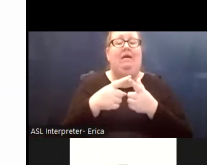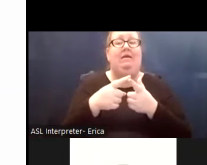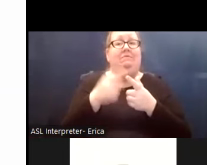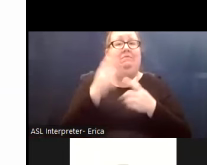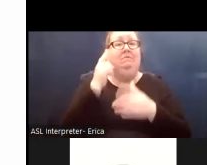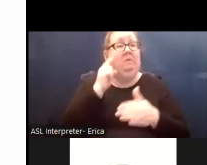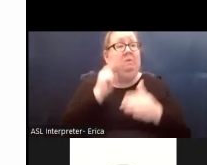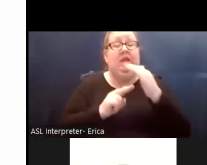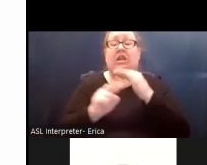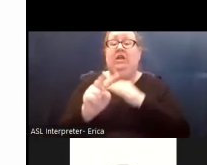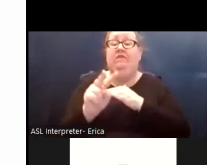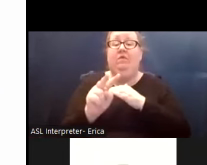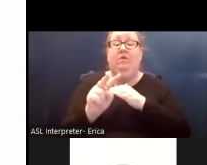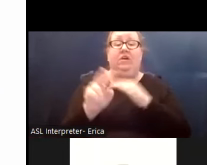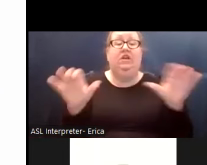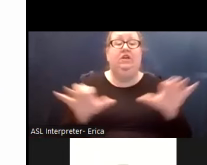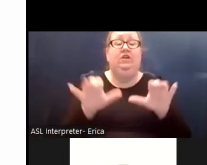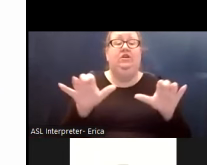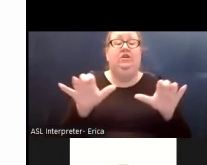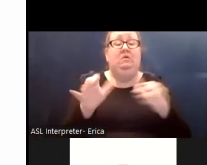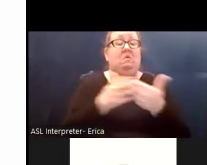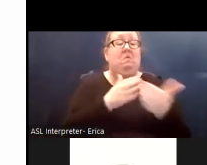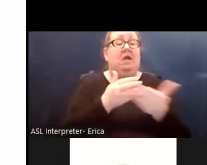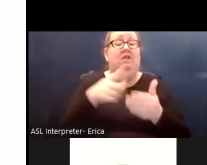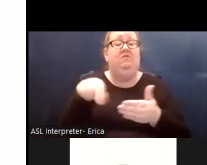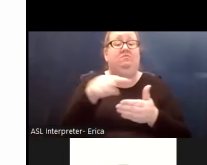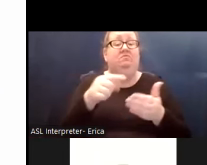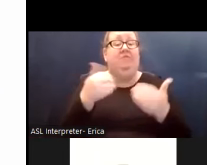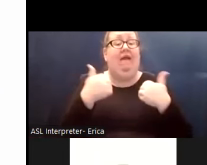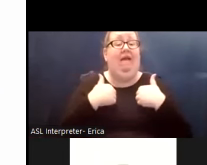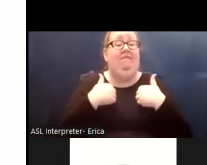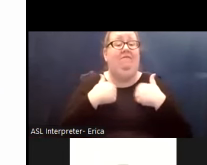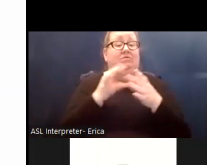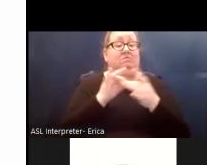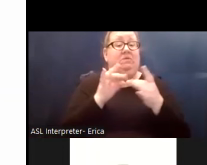to hearing what everyone has to say.